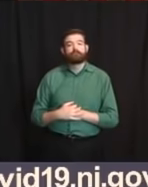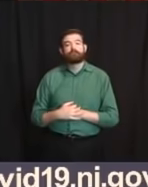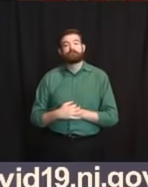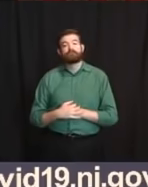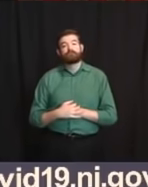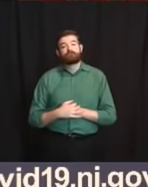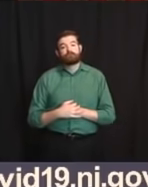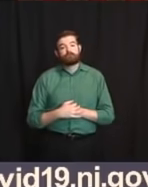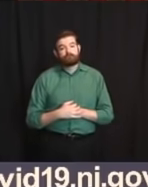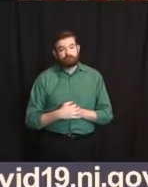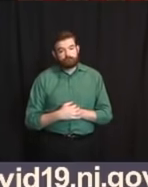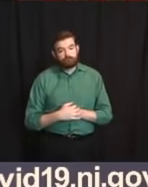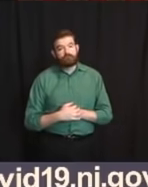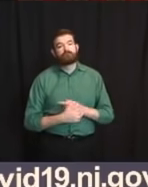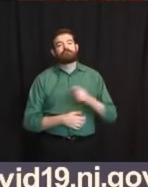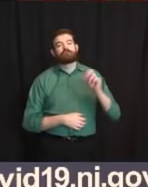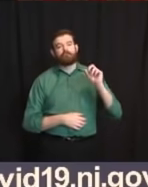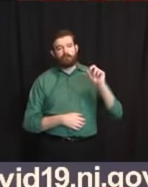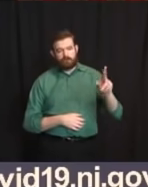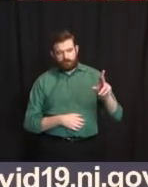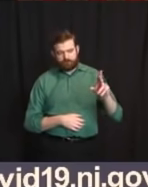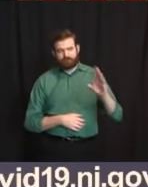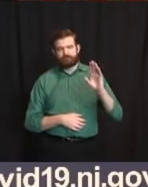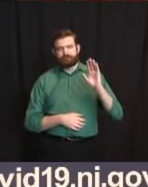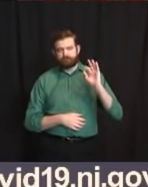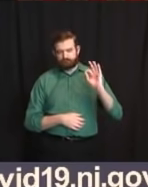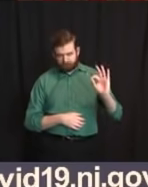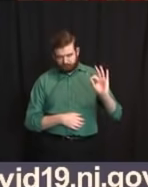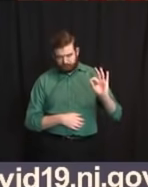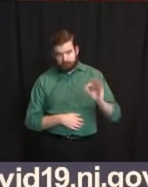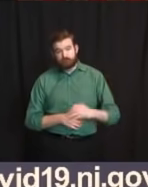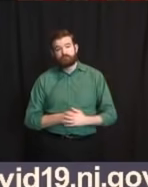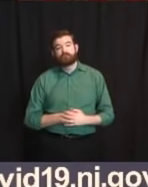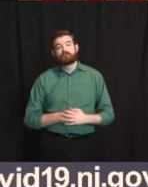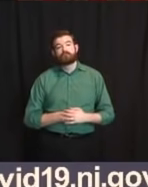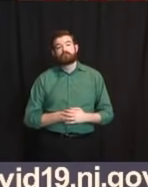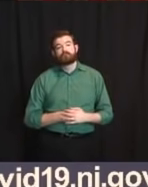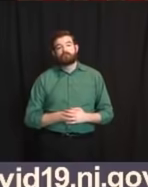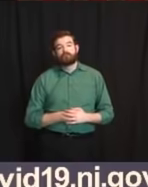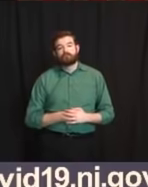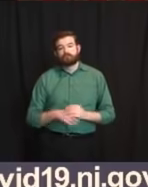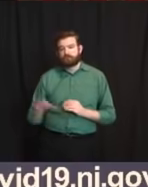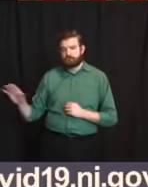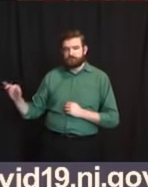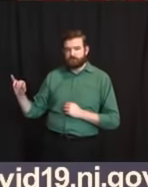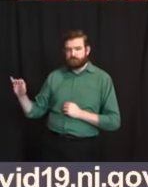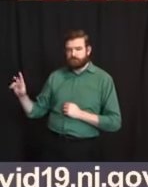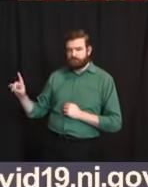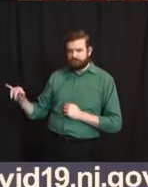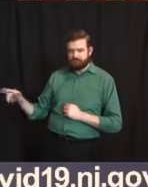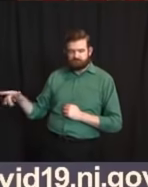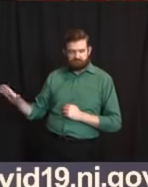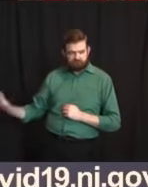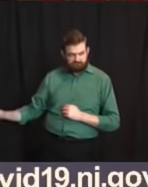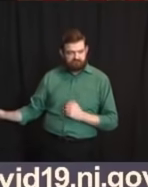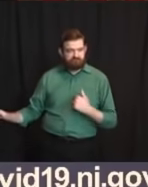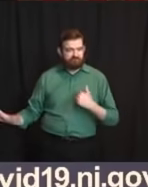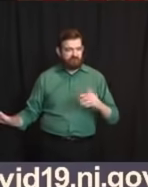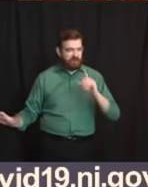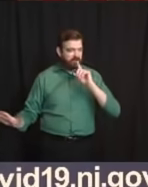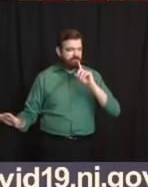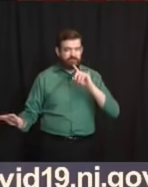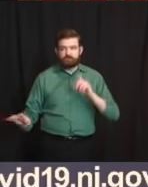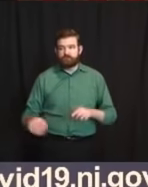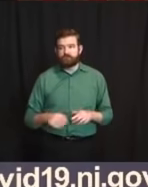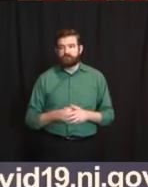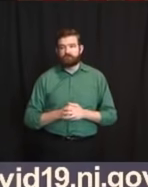the question off on this one. You can put your feet up for the next couple of minutes. We're still doing a postmortem on